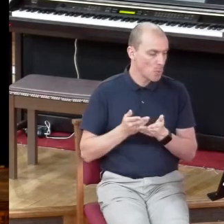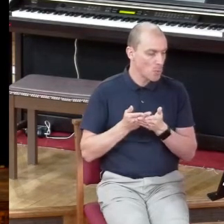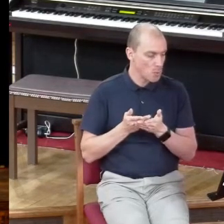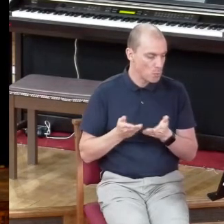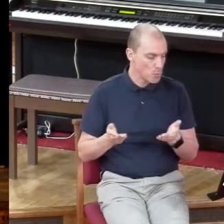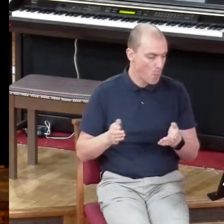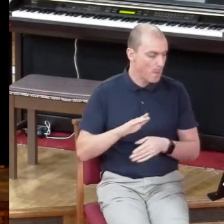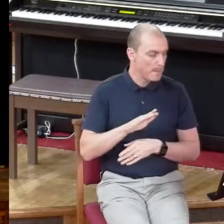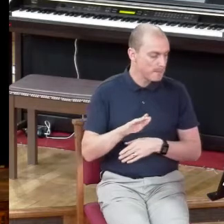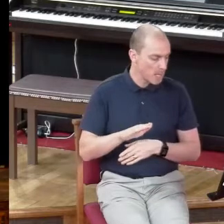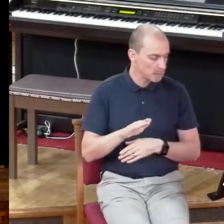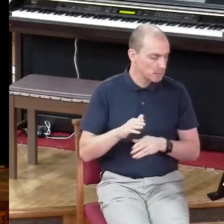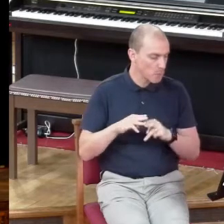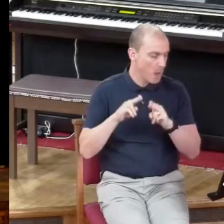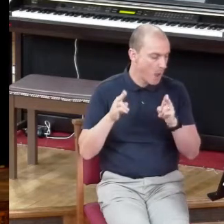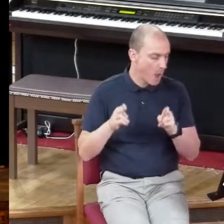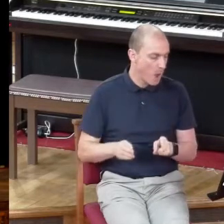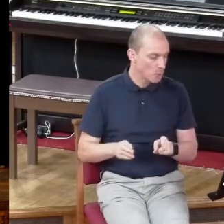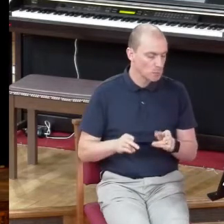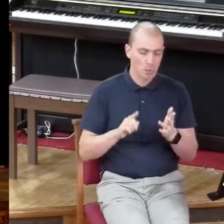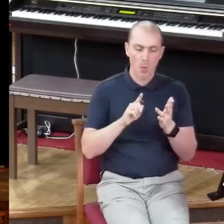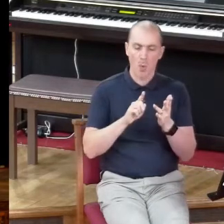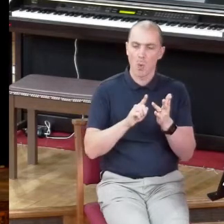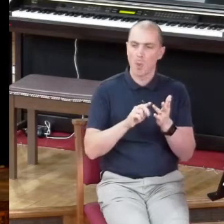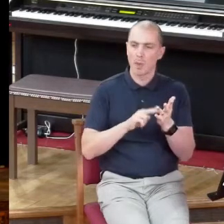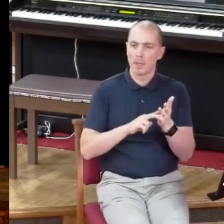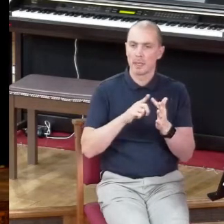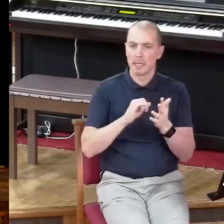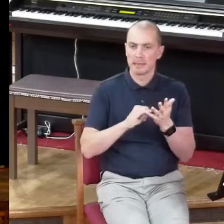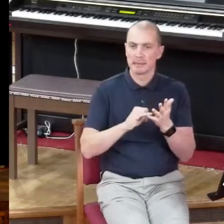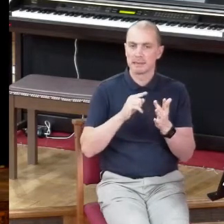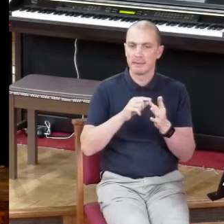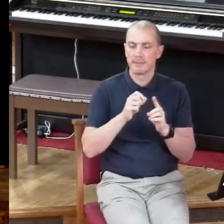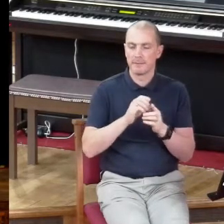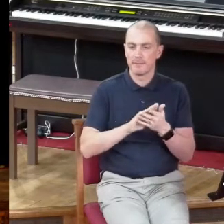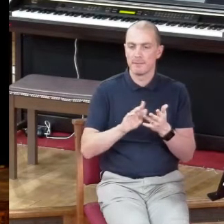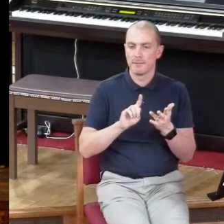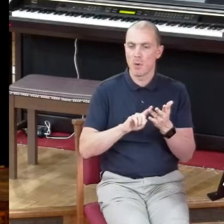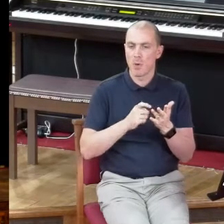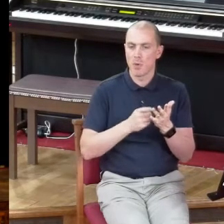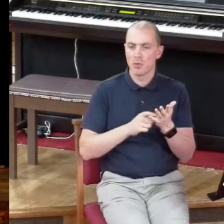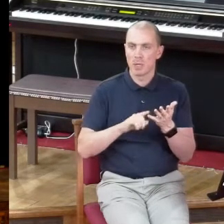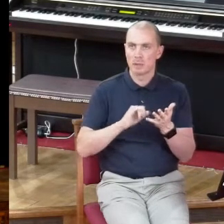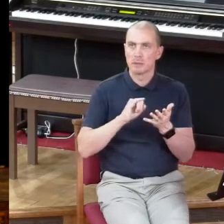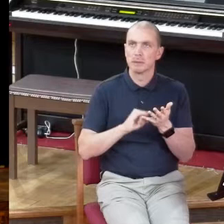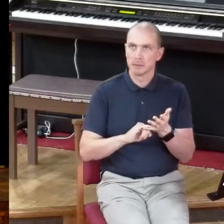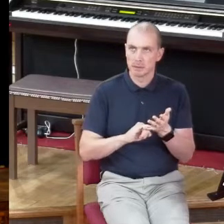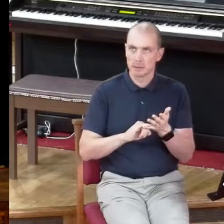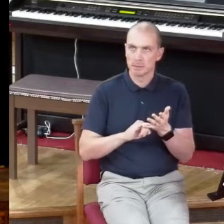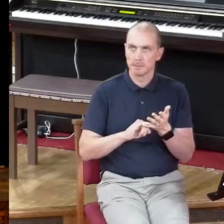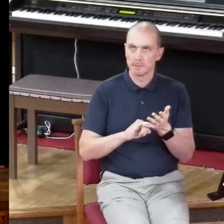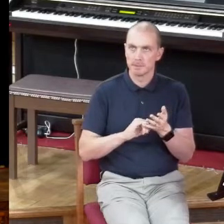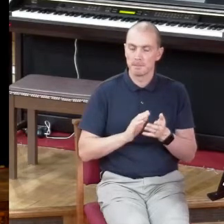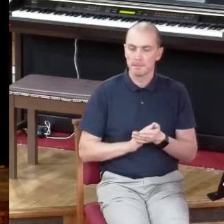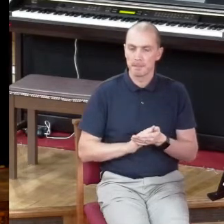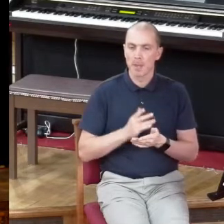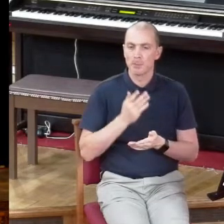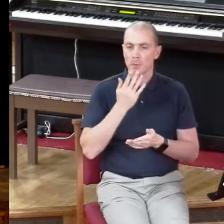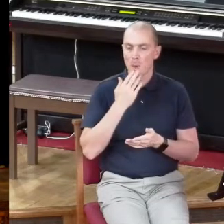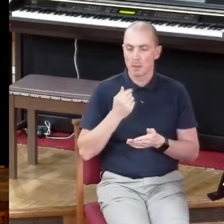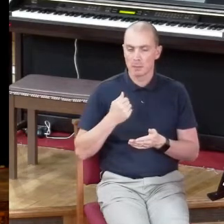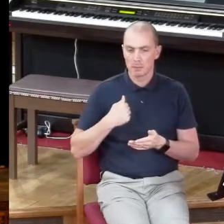ashamed of my chains. On the contrary, when he was in Rome, he searched hard for